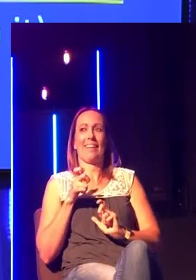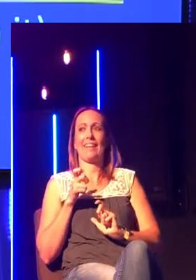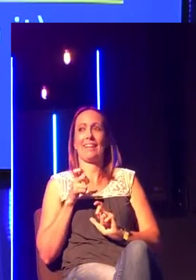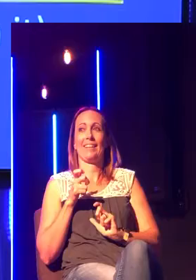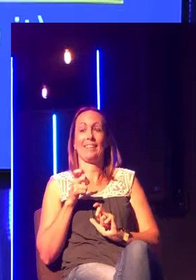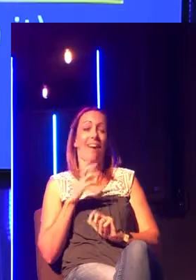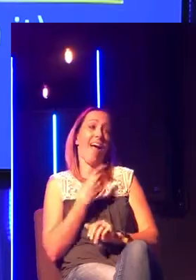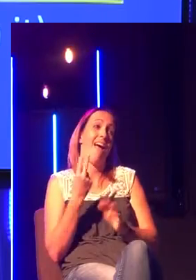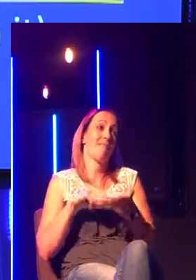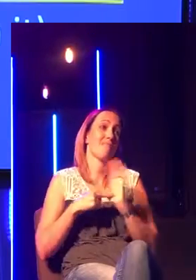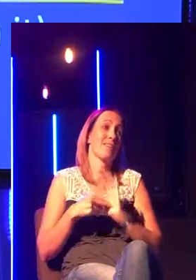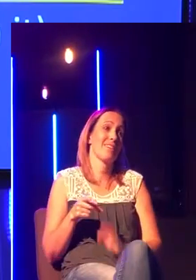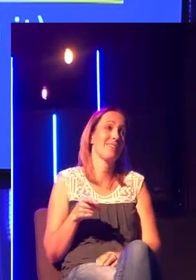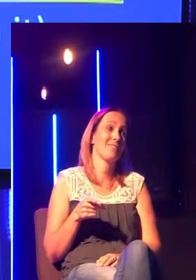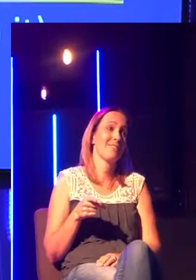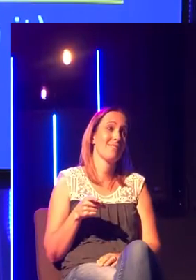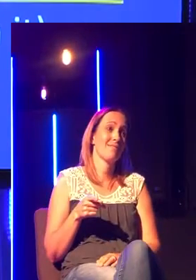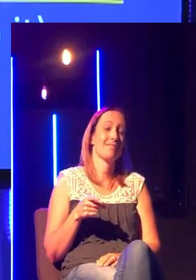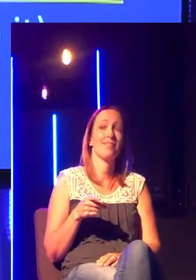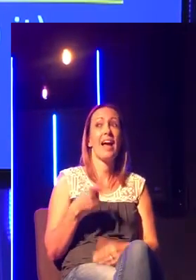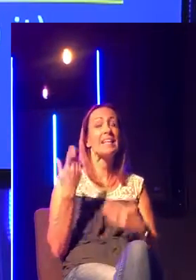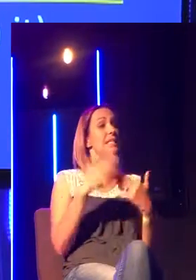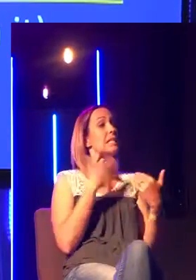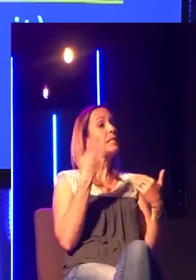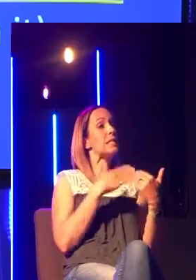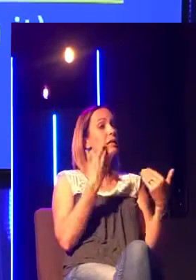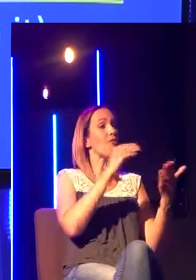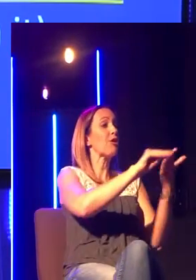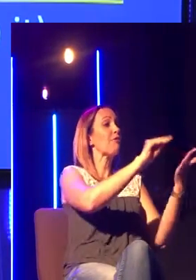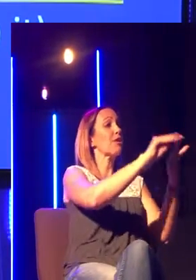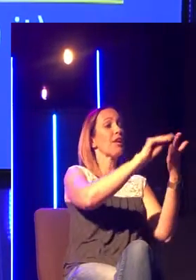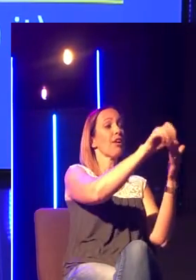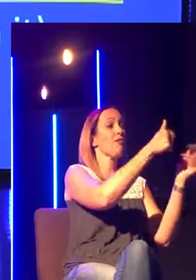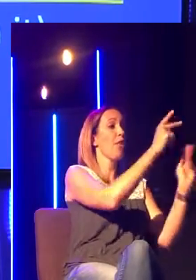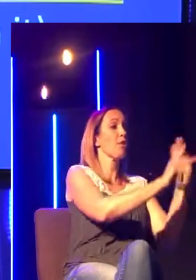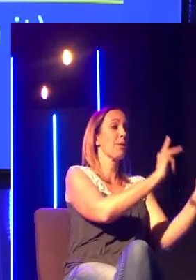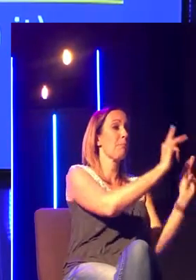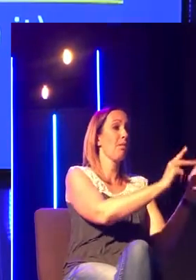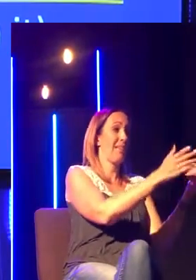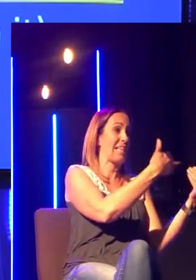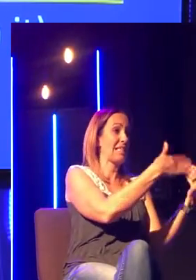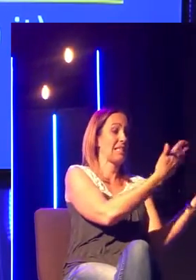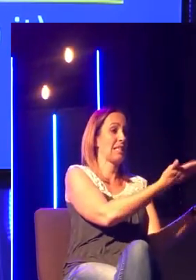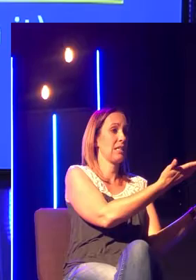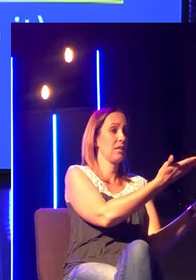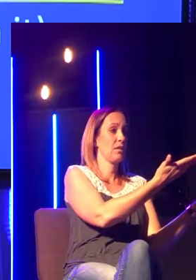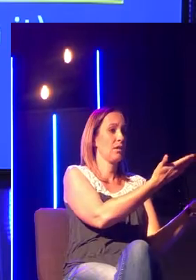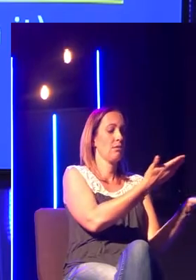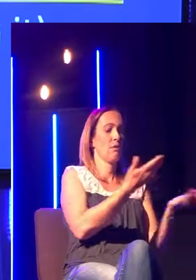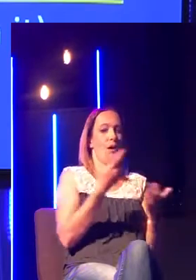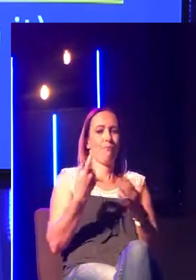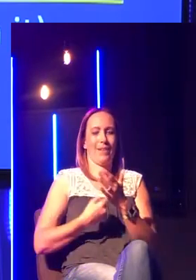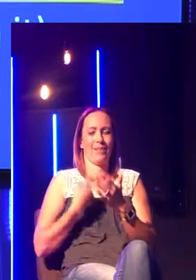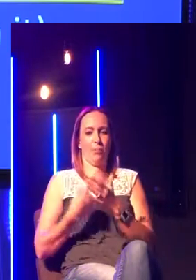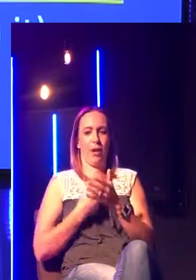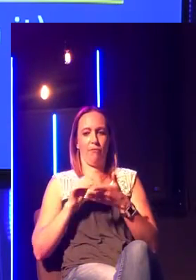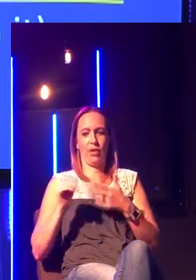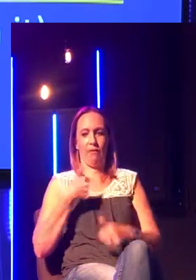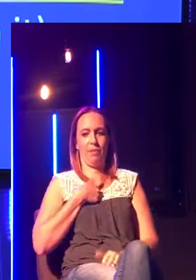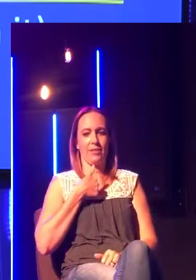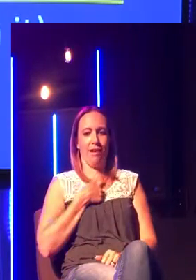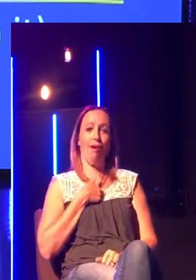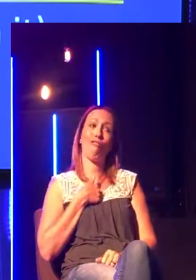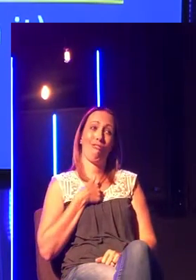it. It's one thing, it's easy. Sometimes it's easier to forgive other people, but sometimes it's hard to